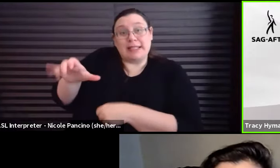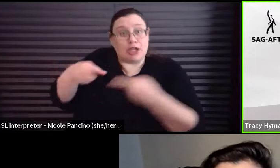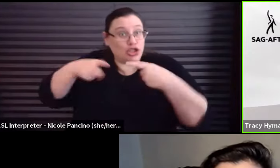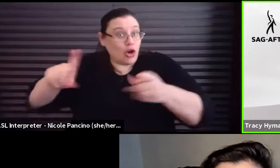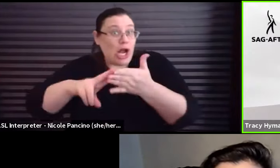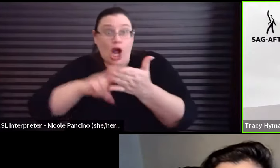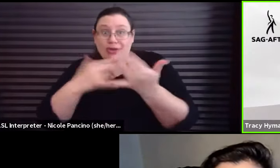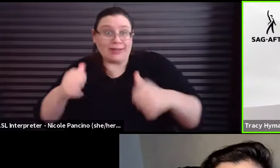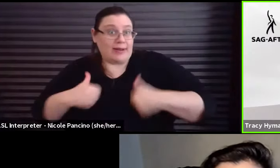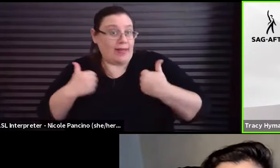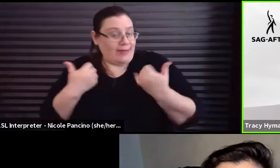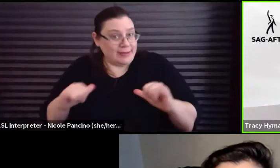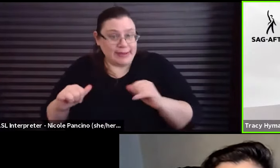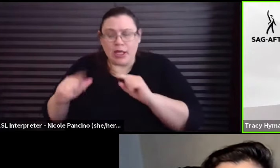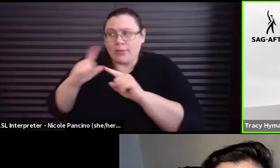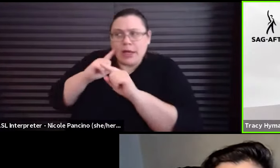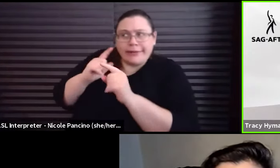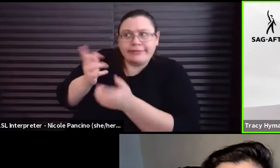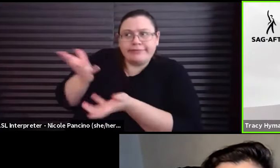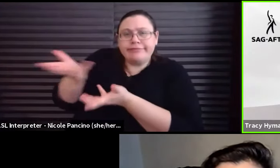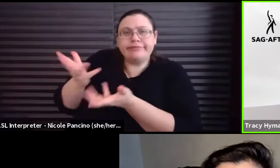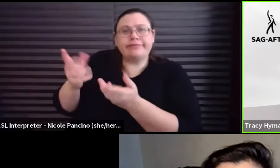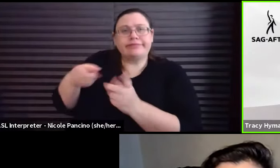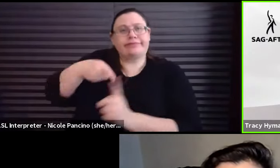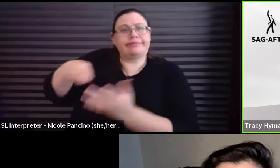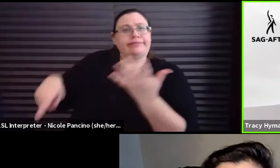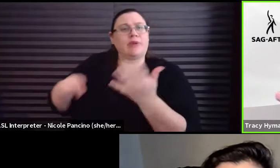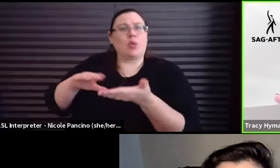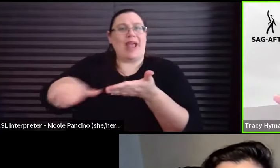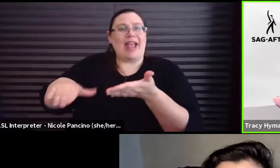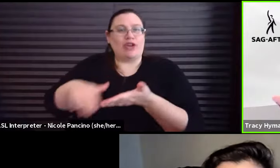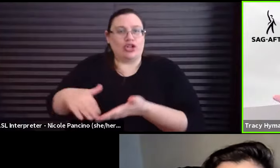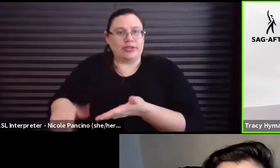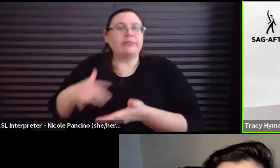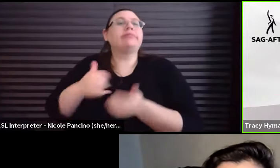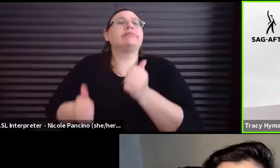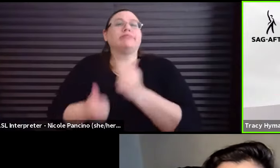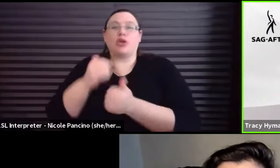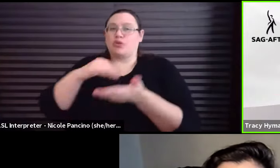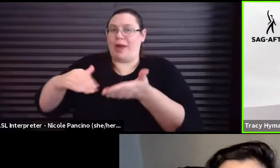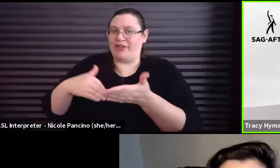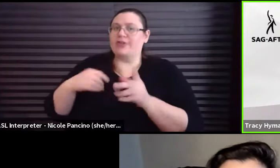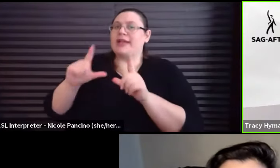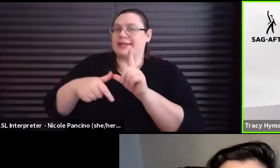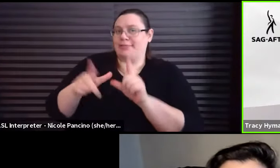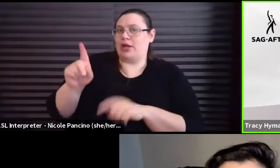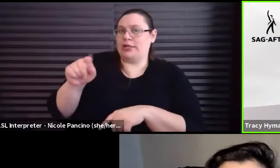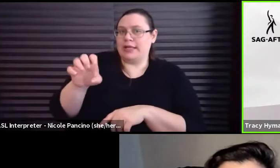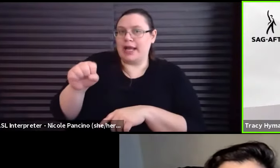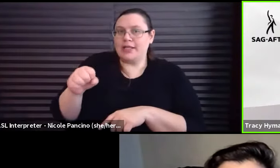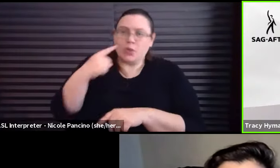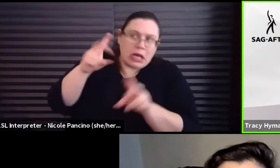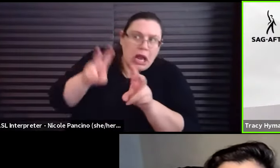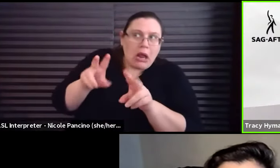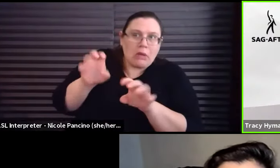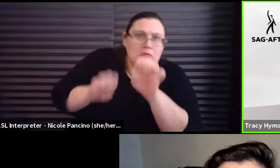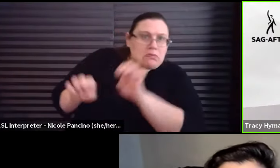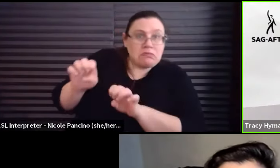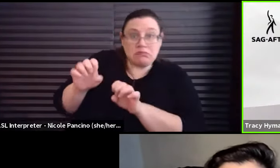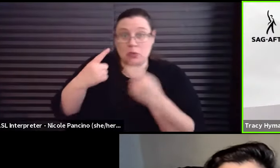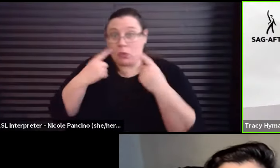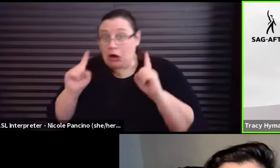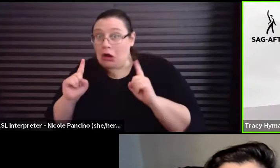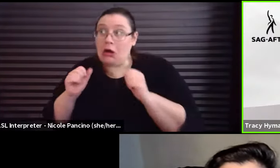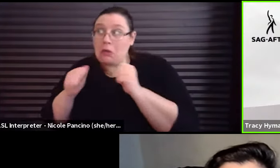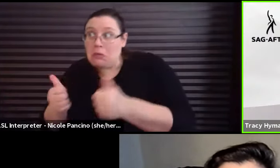to create some of these waivers. Most of the waivers do have expiration dates, so we can see if they're working or not, or it may be something we do